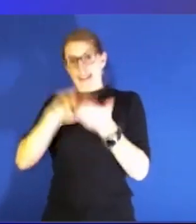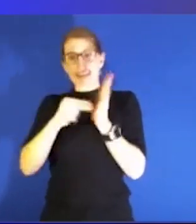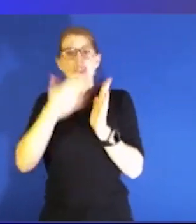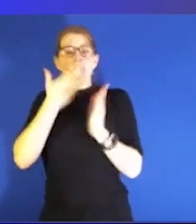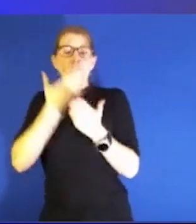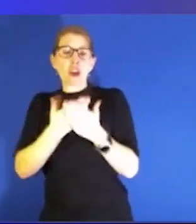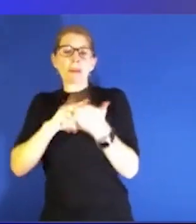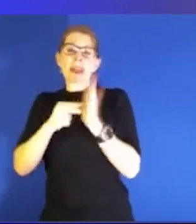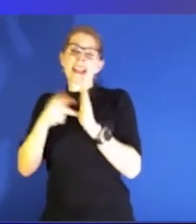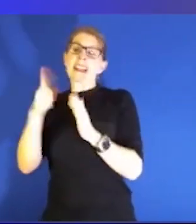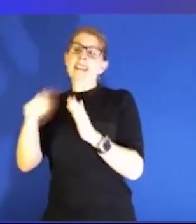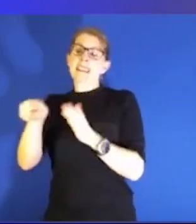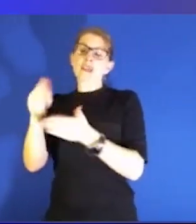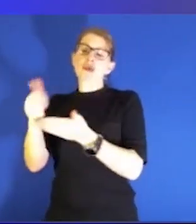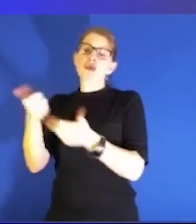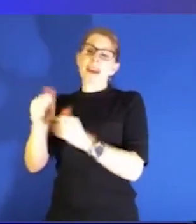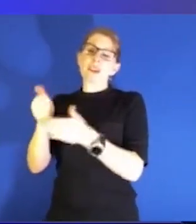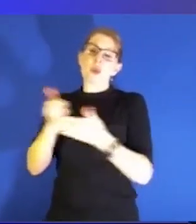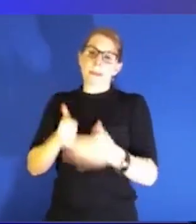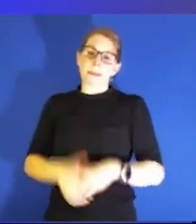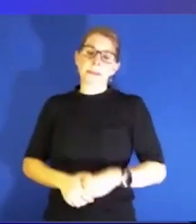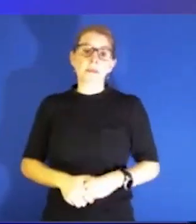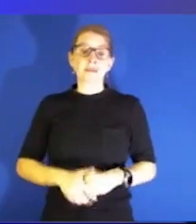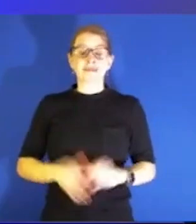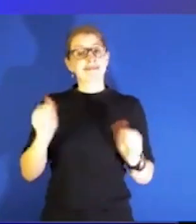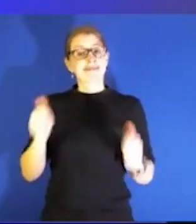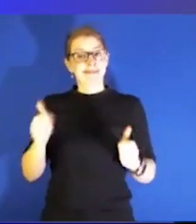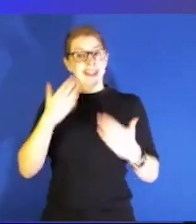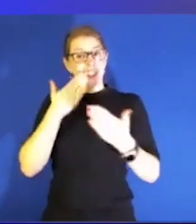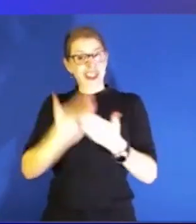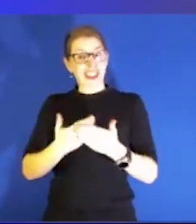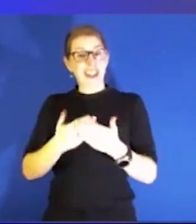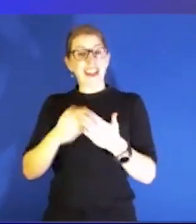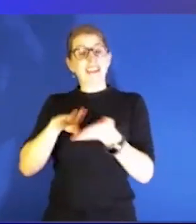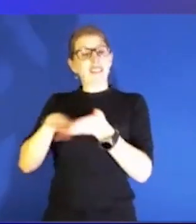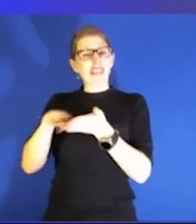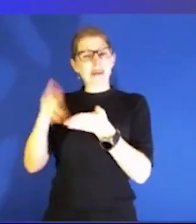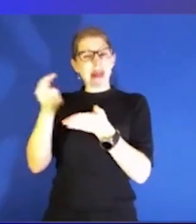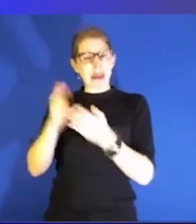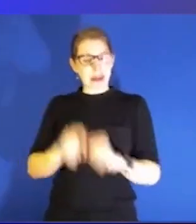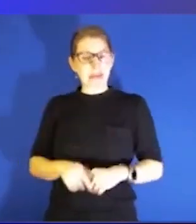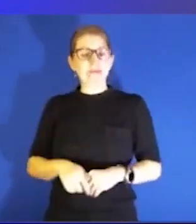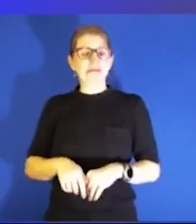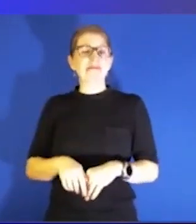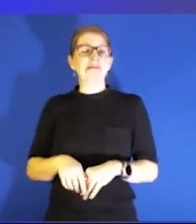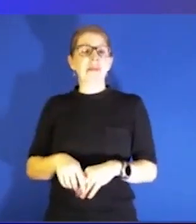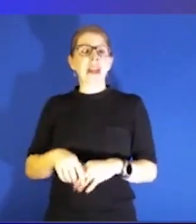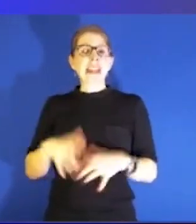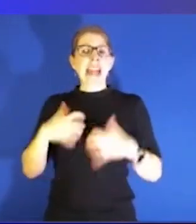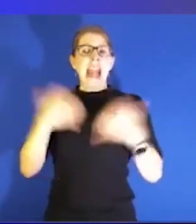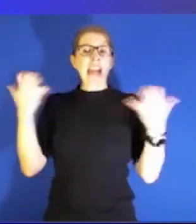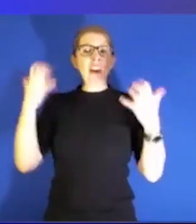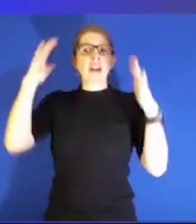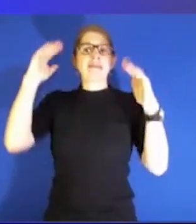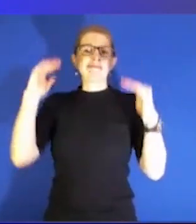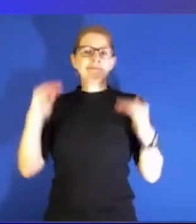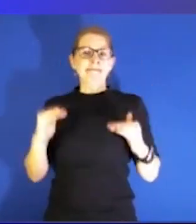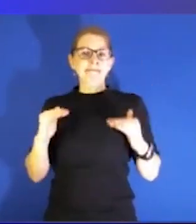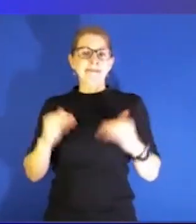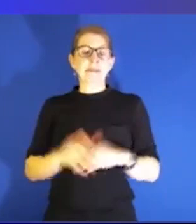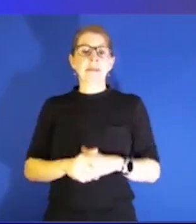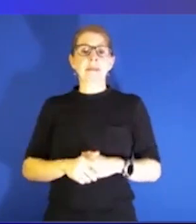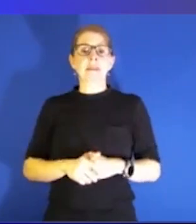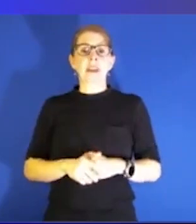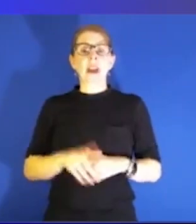to help. Good, then you can kind of forgive them a little bit and take your anger down a notch. But speak up,